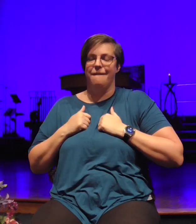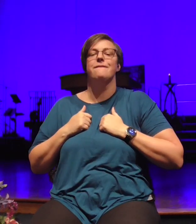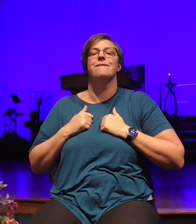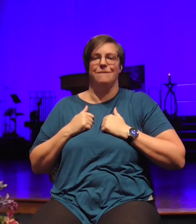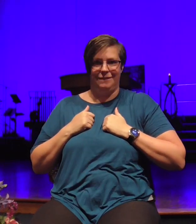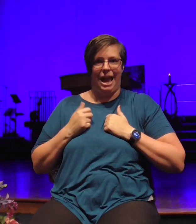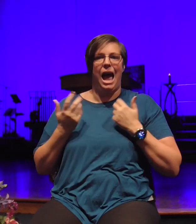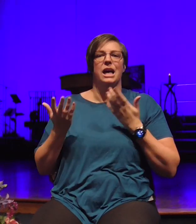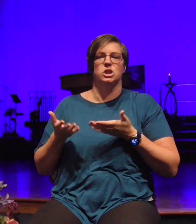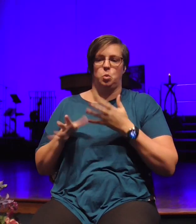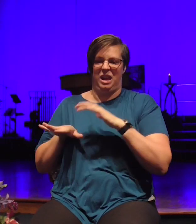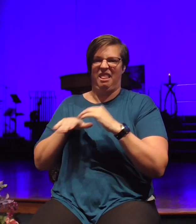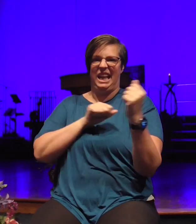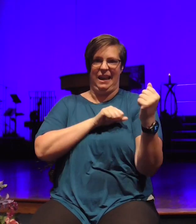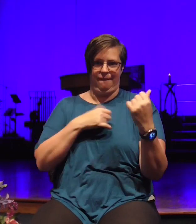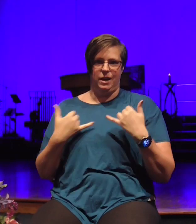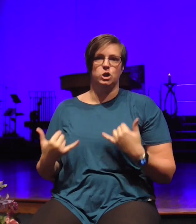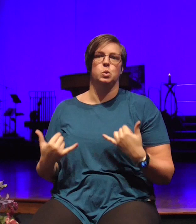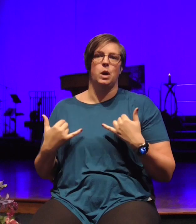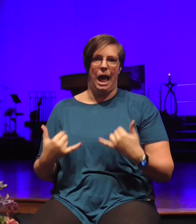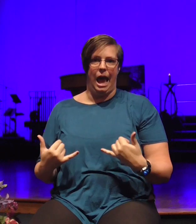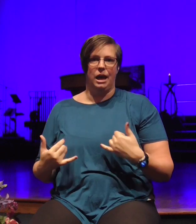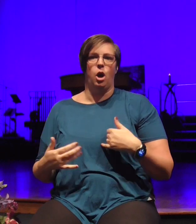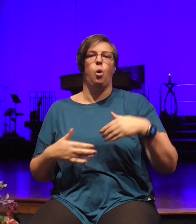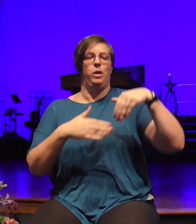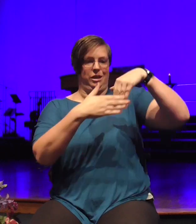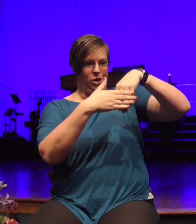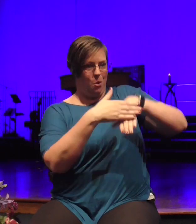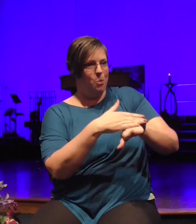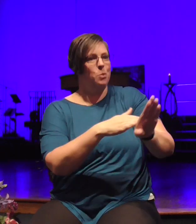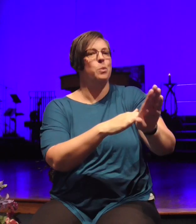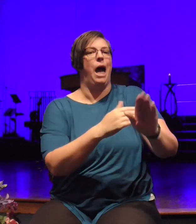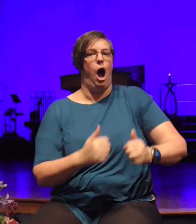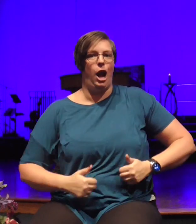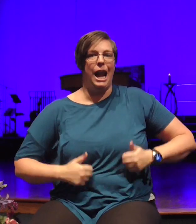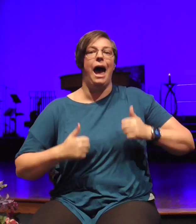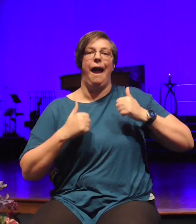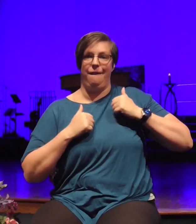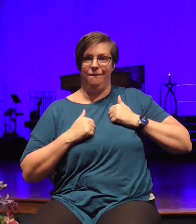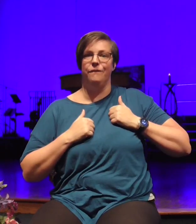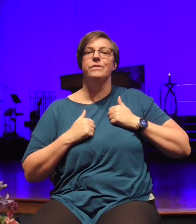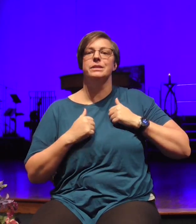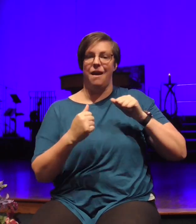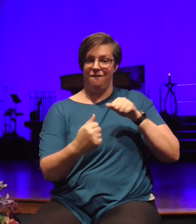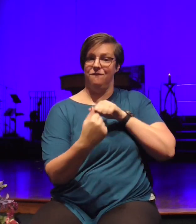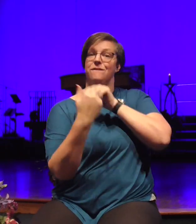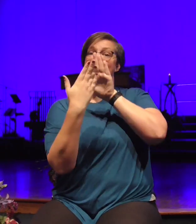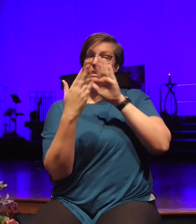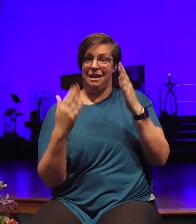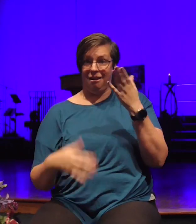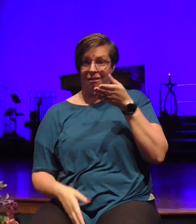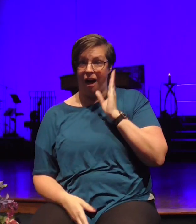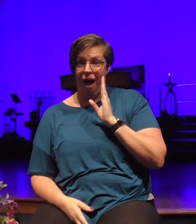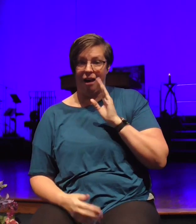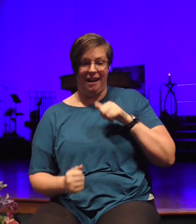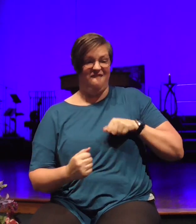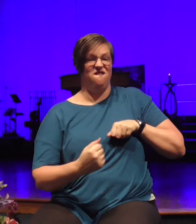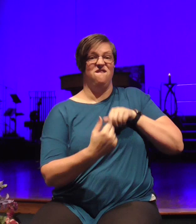this place this day, walking into our lives, facing our God, facing our